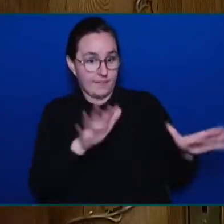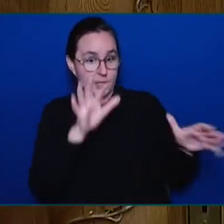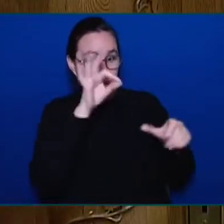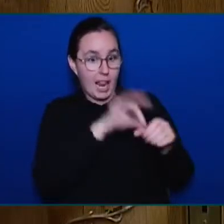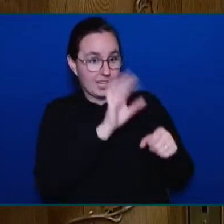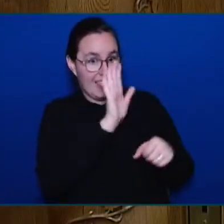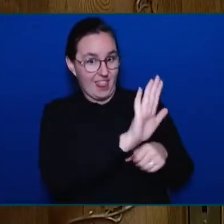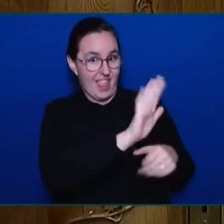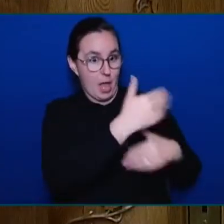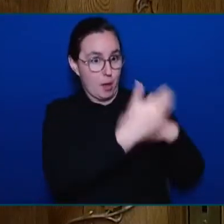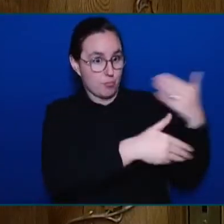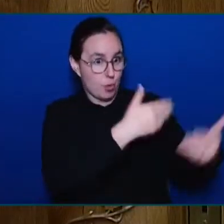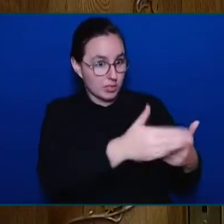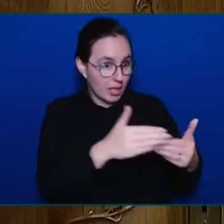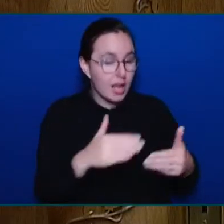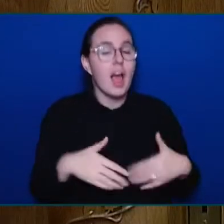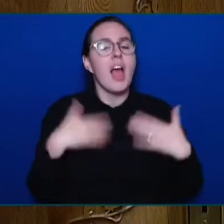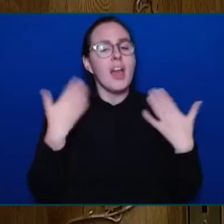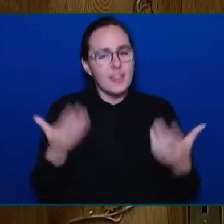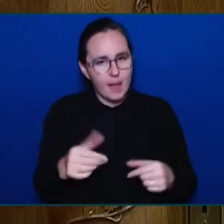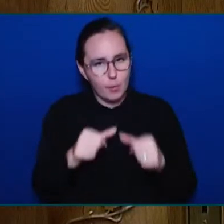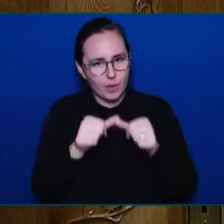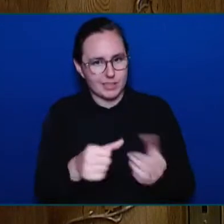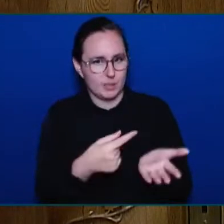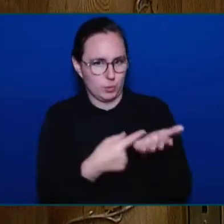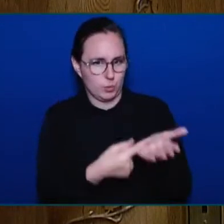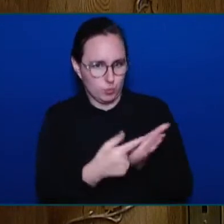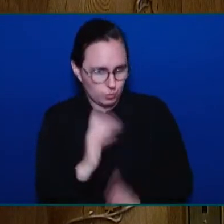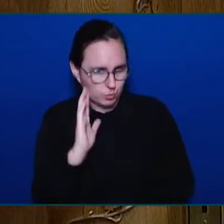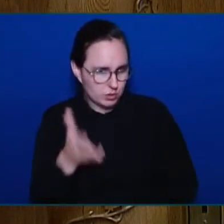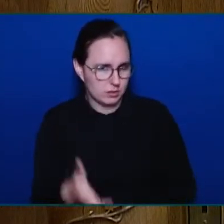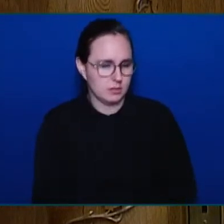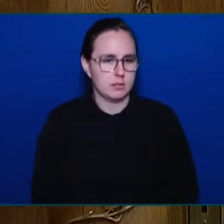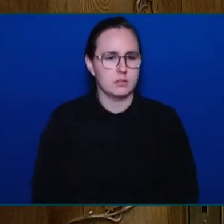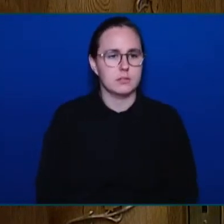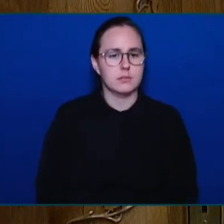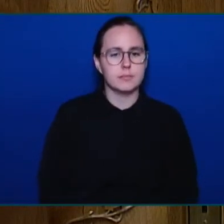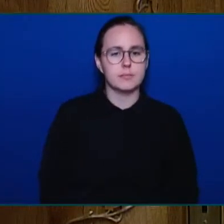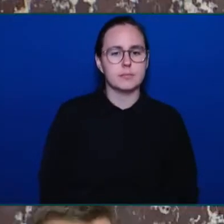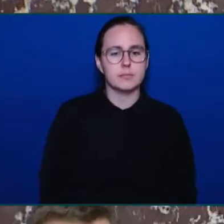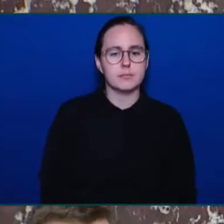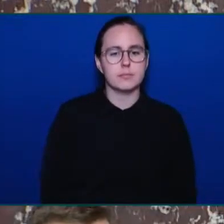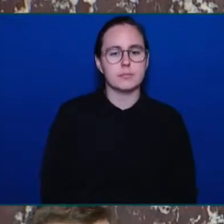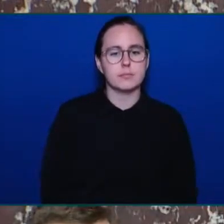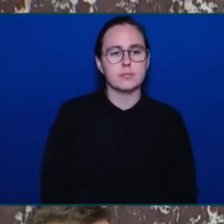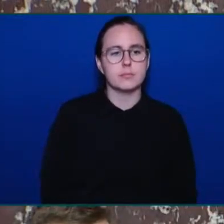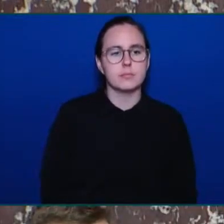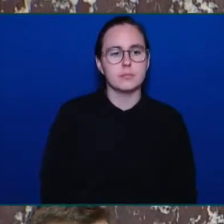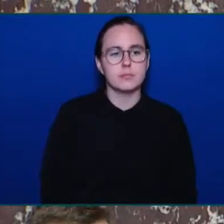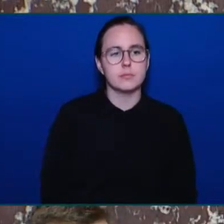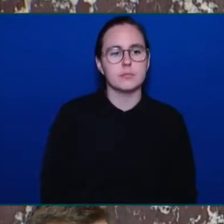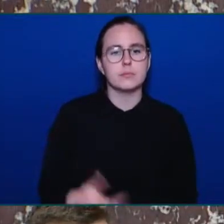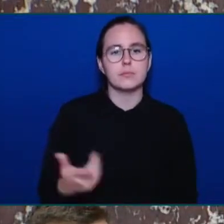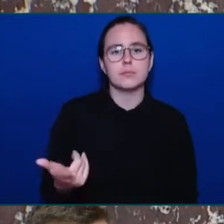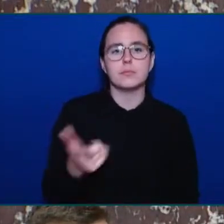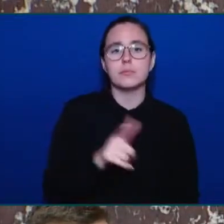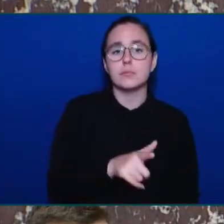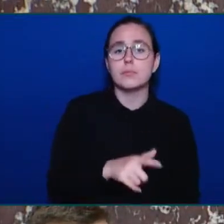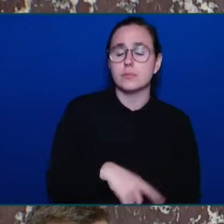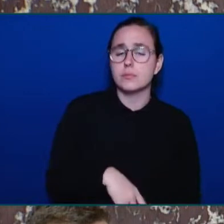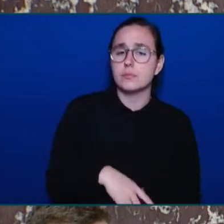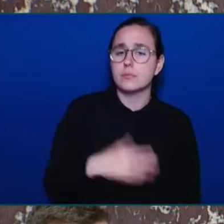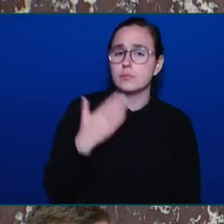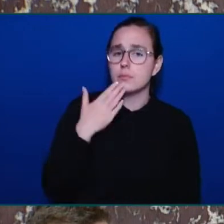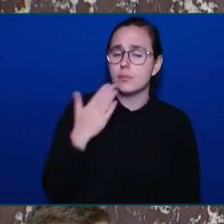Member for North Kamloops, North Thompson. Thank you, Mr. Speaker. What is clear is BC Housing is in